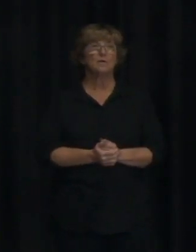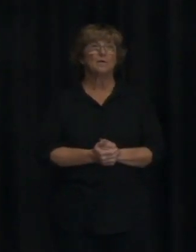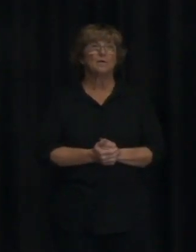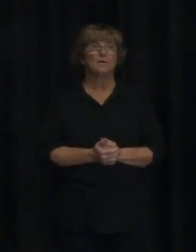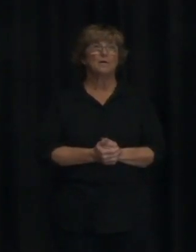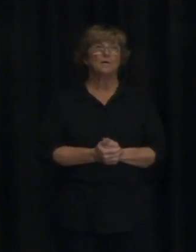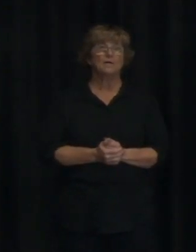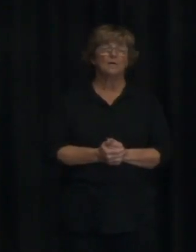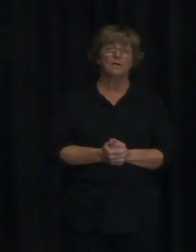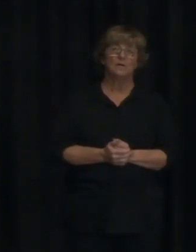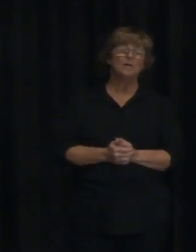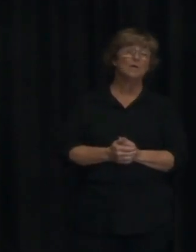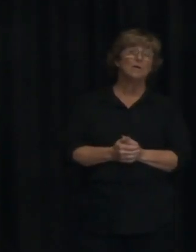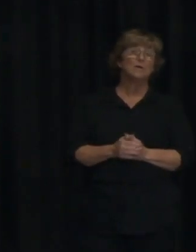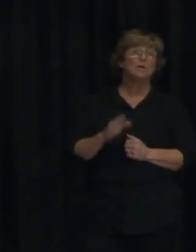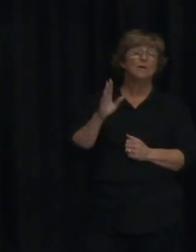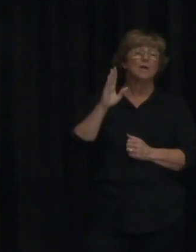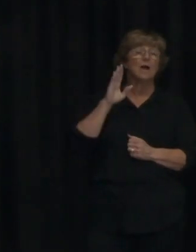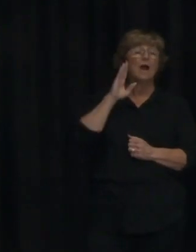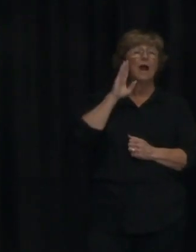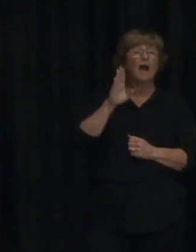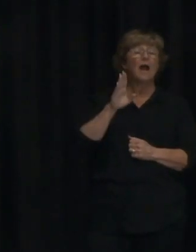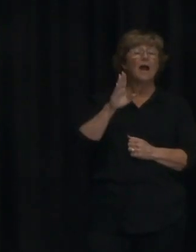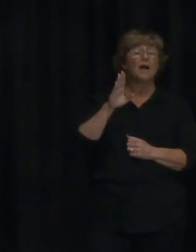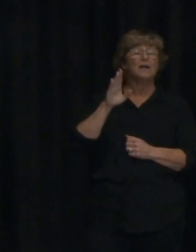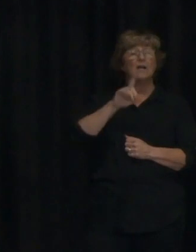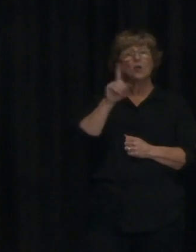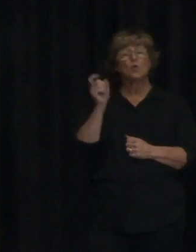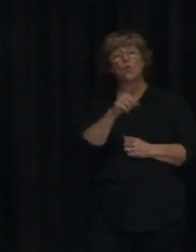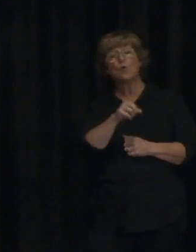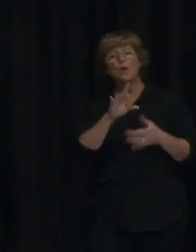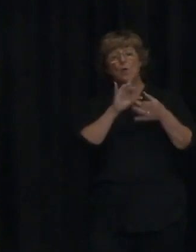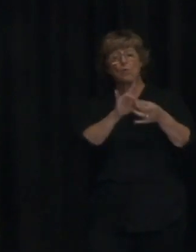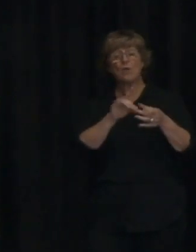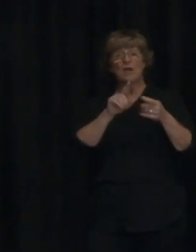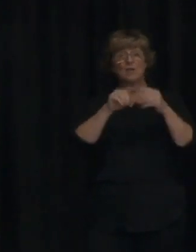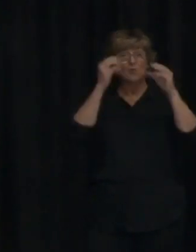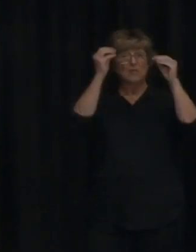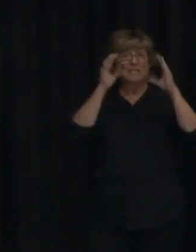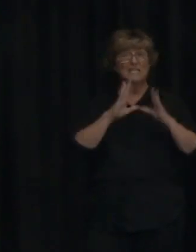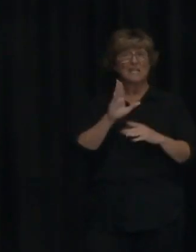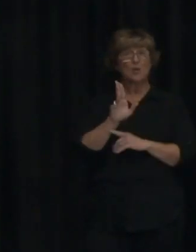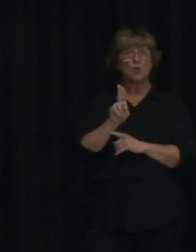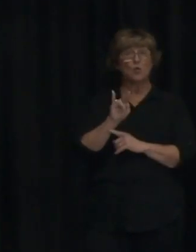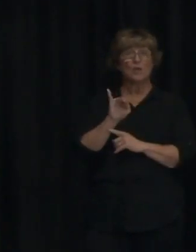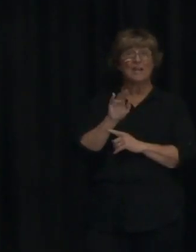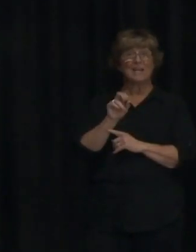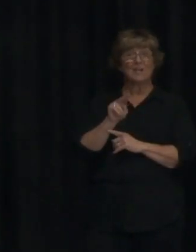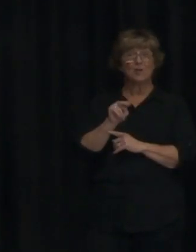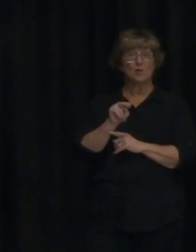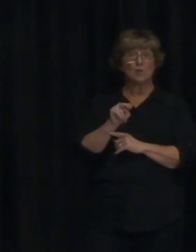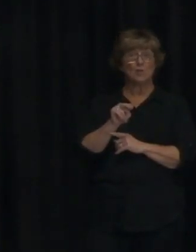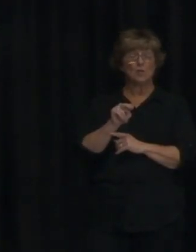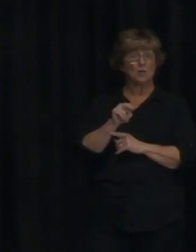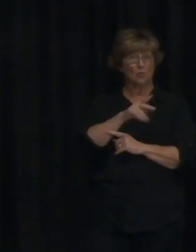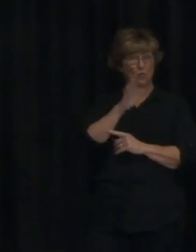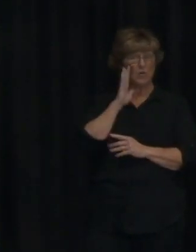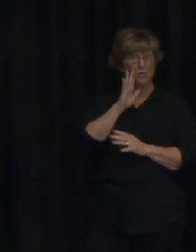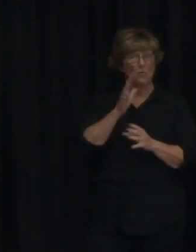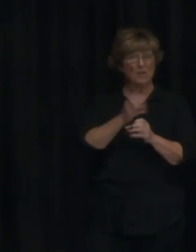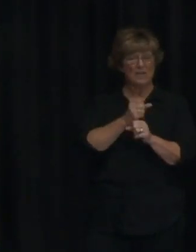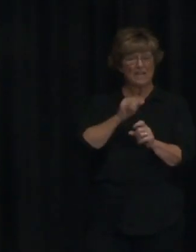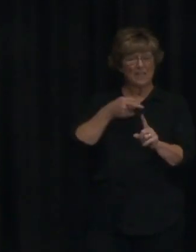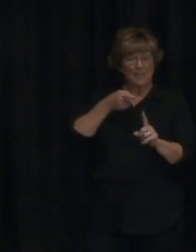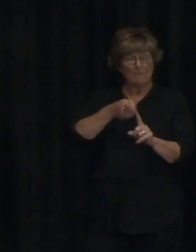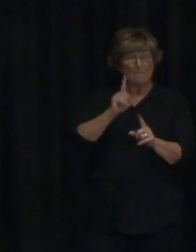Hi, Governor. Mackenzie Mays with Politico. On the point of teacher union support, would you ever get to the point where you